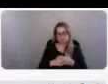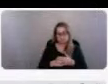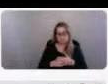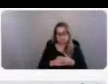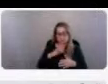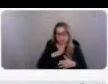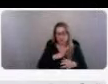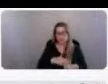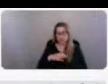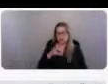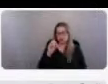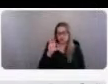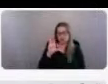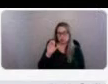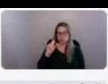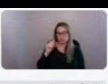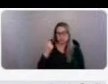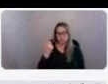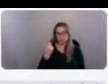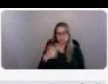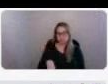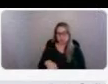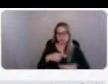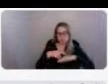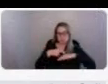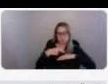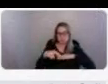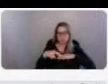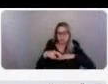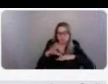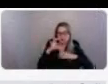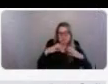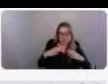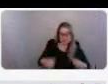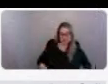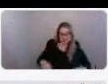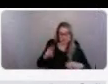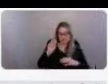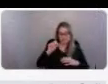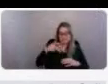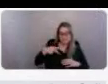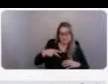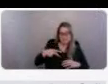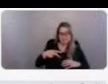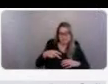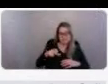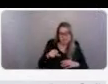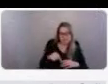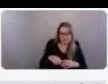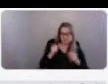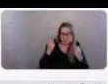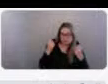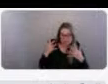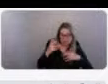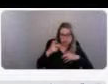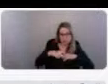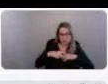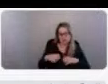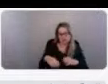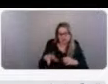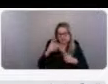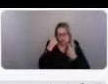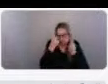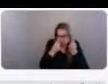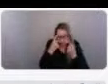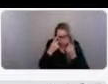october 21st it was referred to as a citizen map at least a dozen times i have to wonder if the